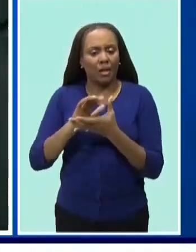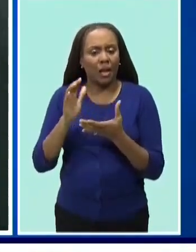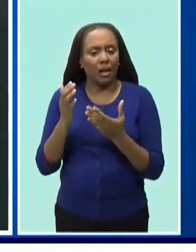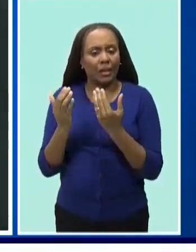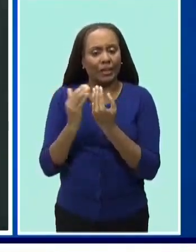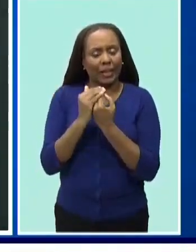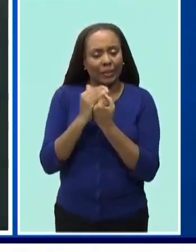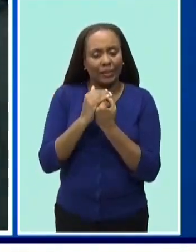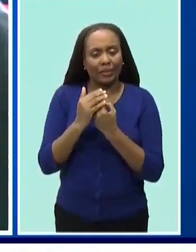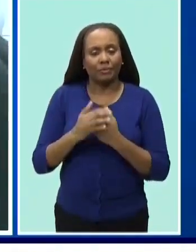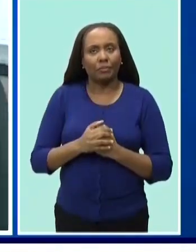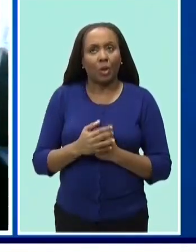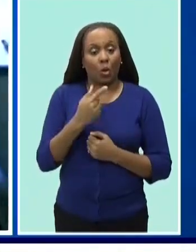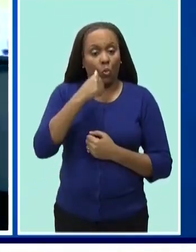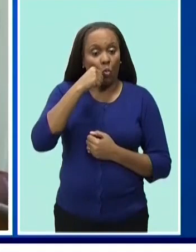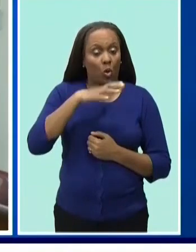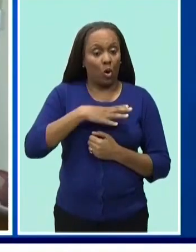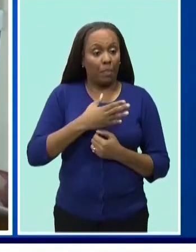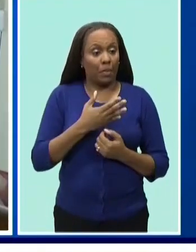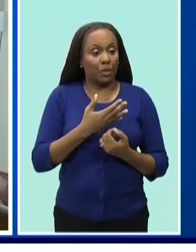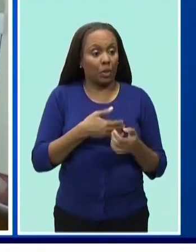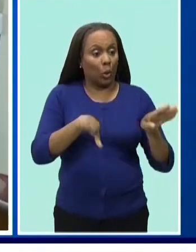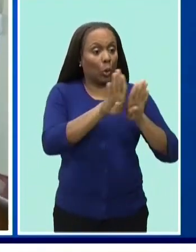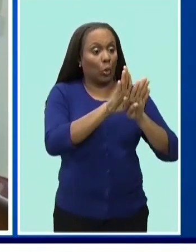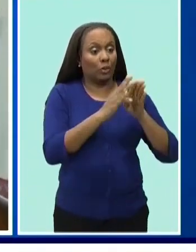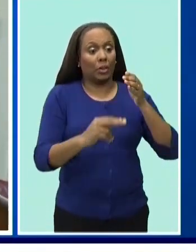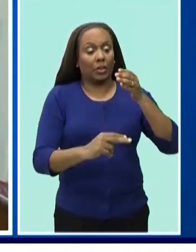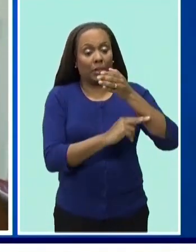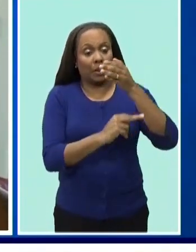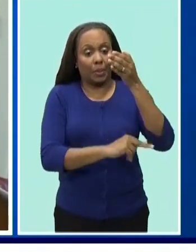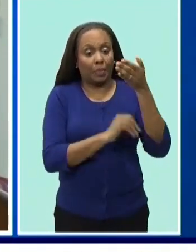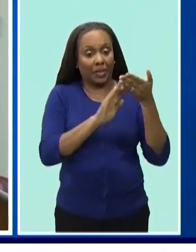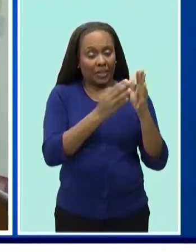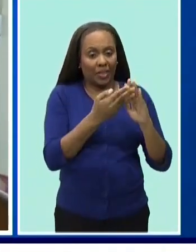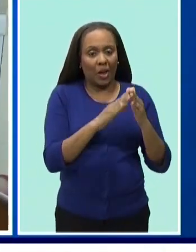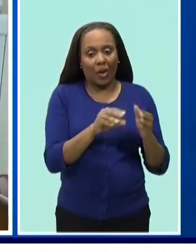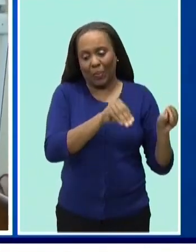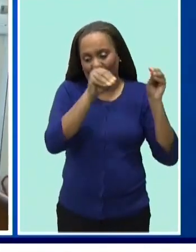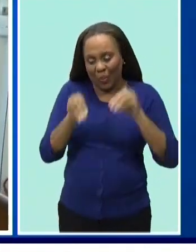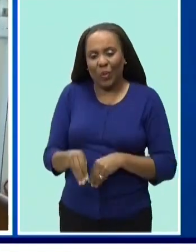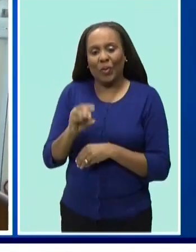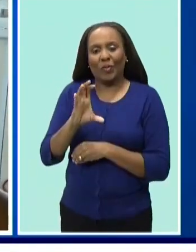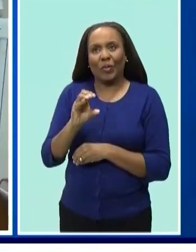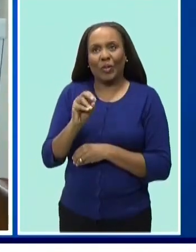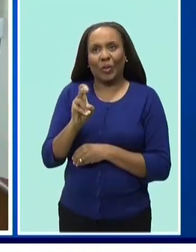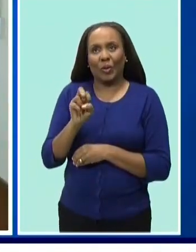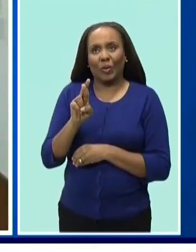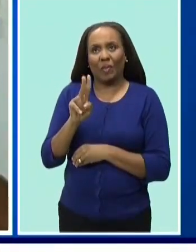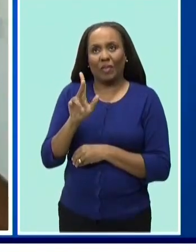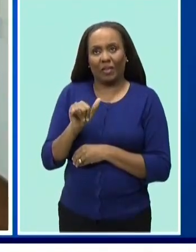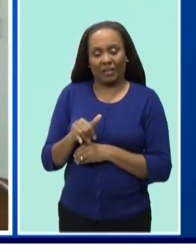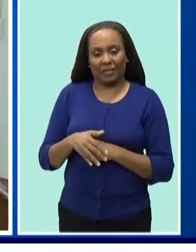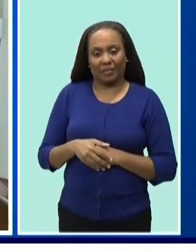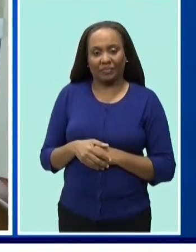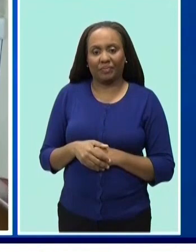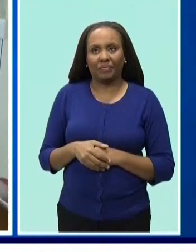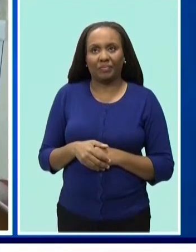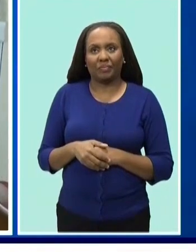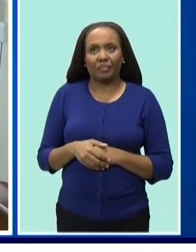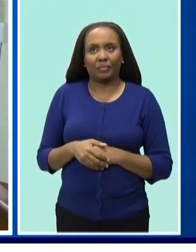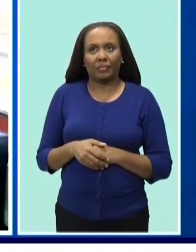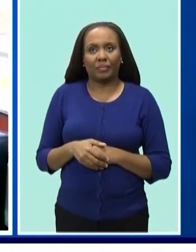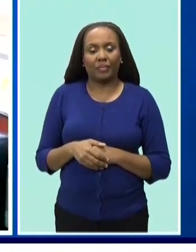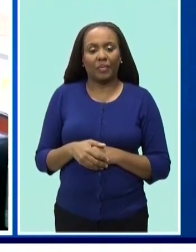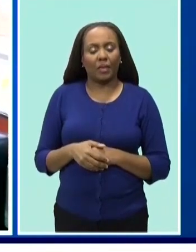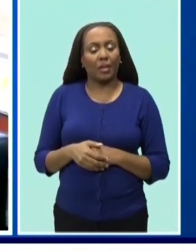relocate to the villages at COVERLEY. They're coming around very good. I actually have people that live in the neighborhood actually that's not from Ross University.